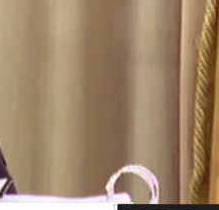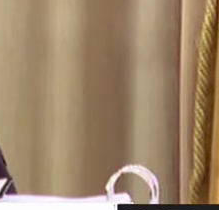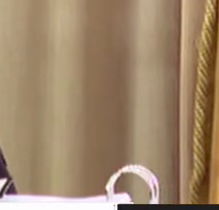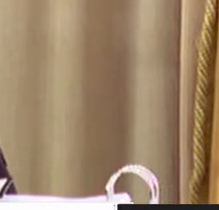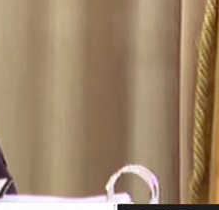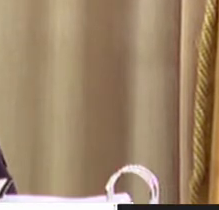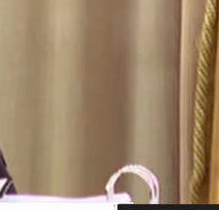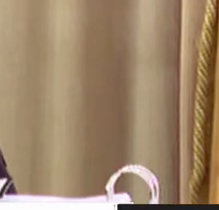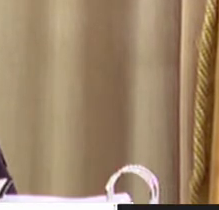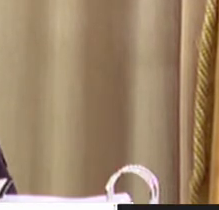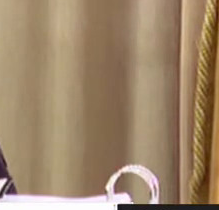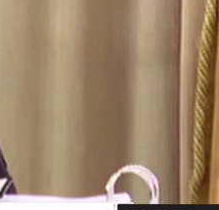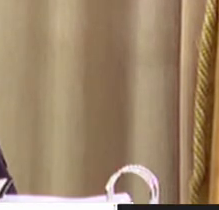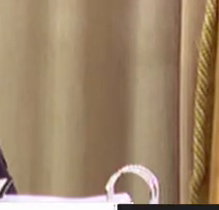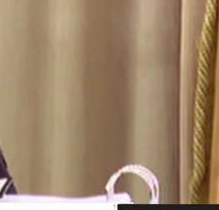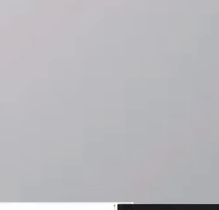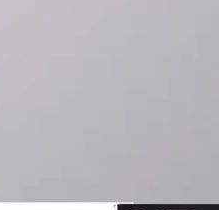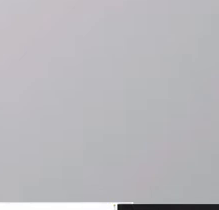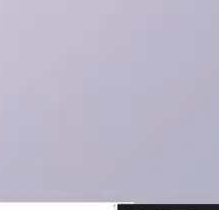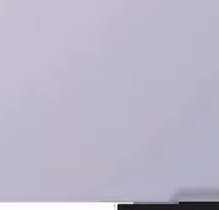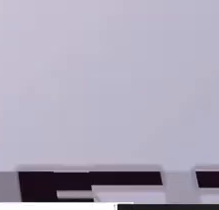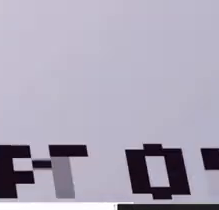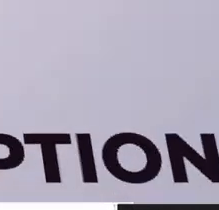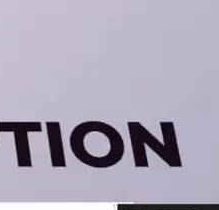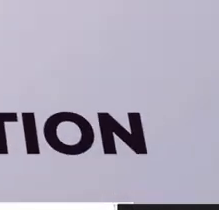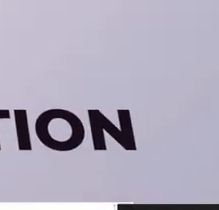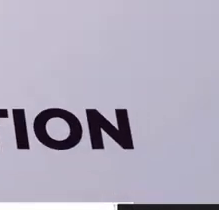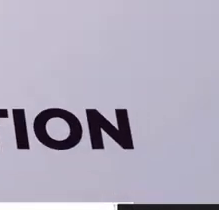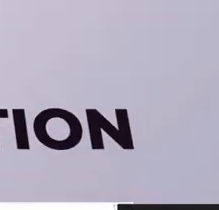one will be for Achibu.